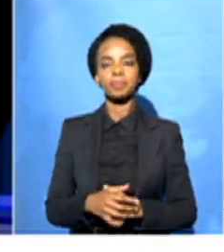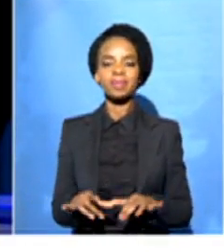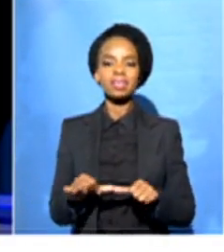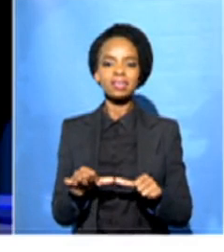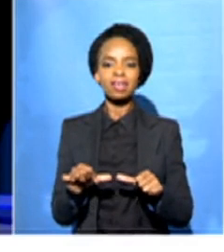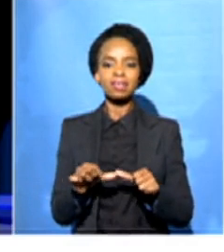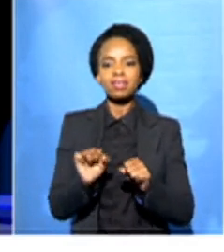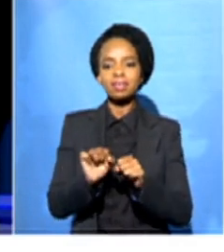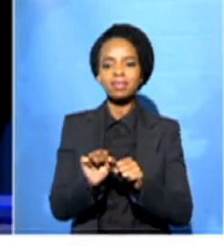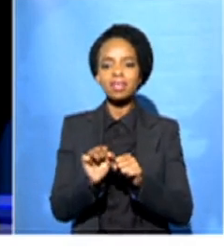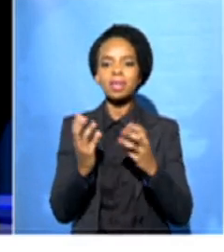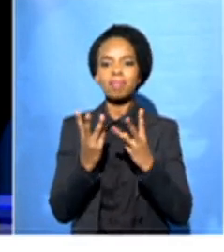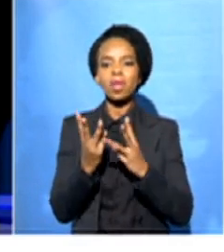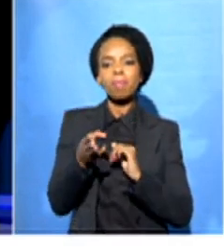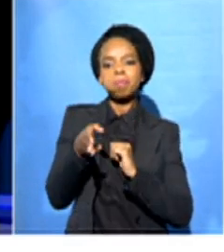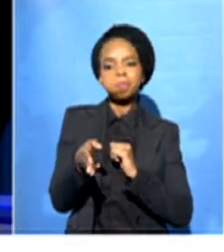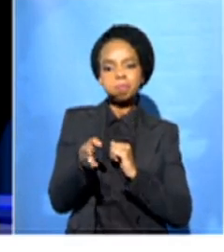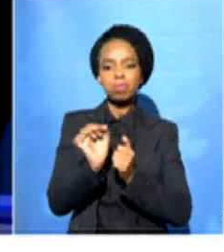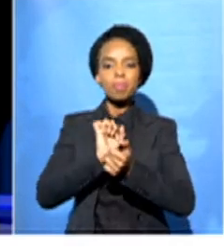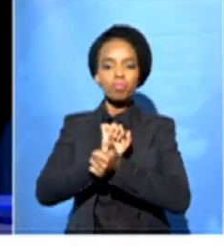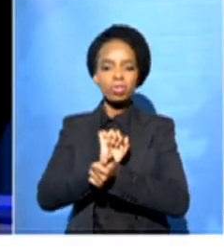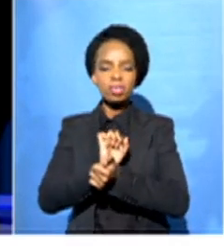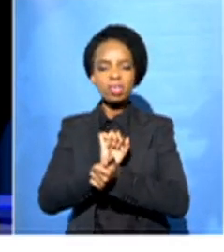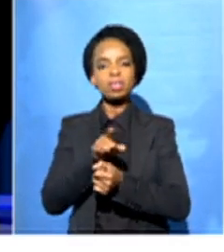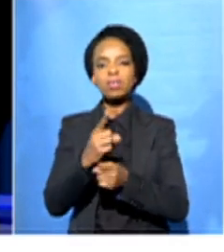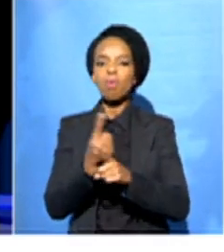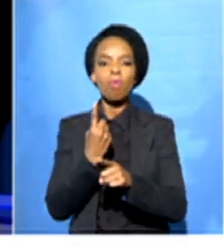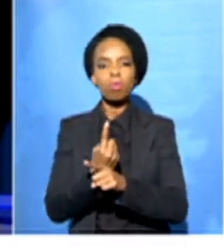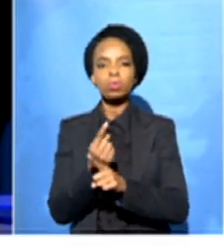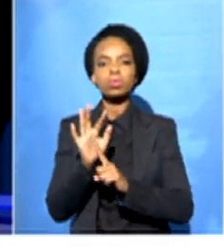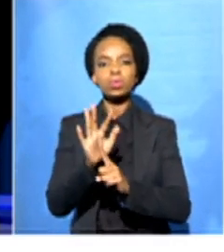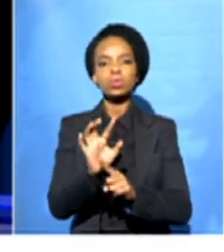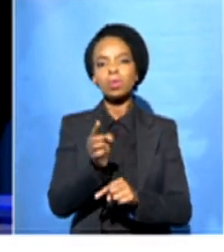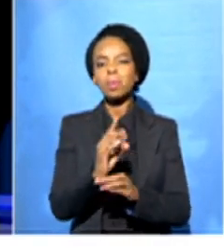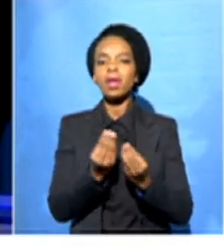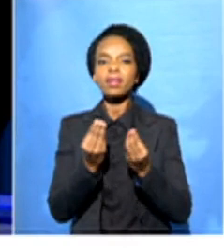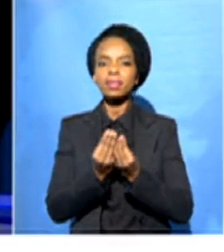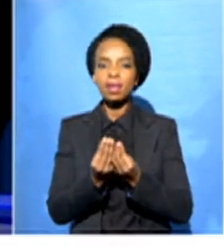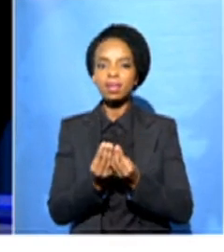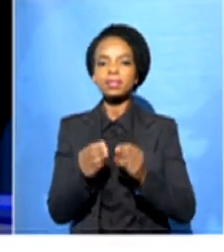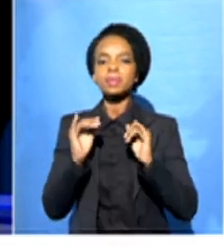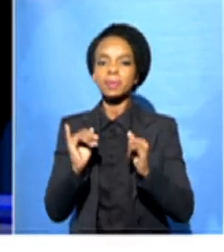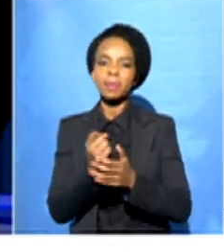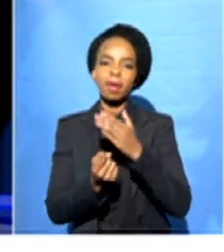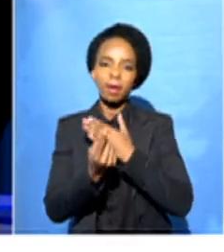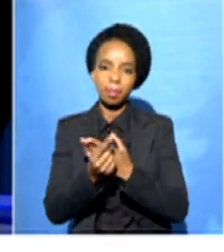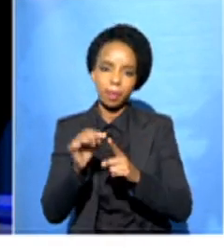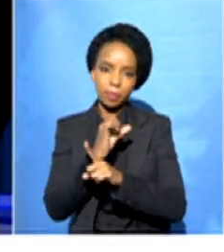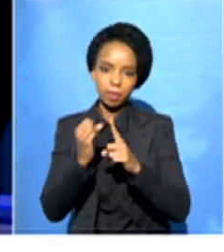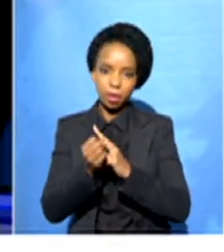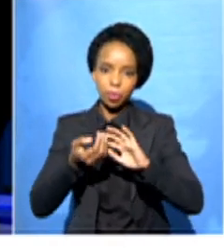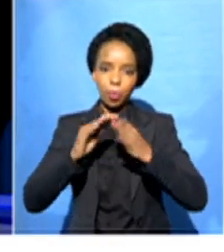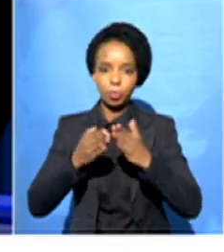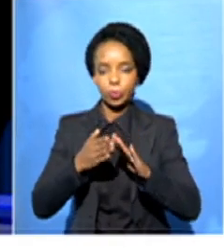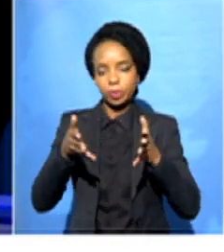prison population is always an indication of the ills of society, if you like. A society